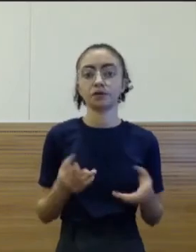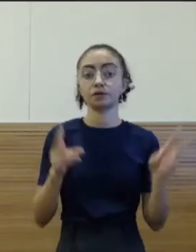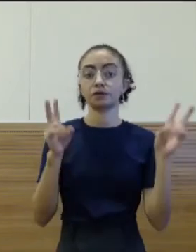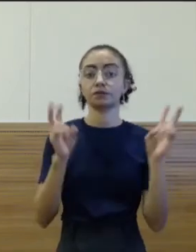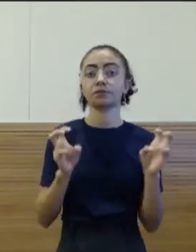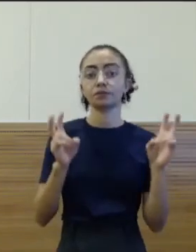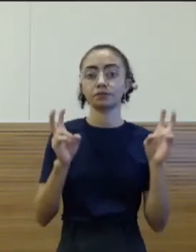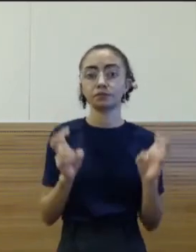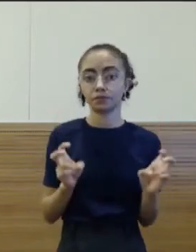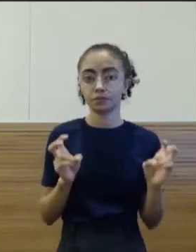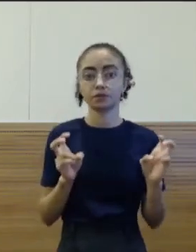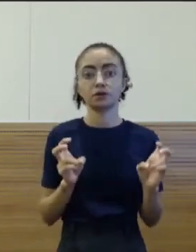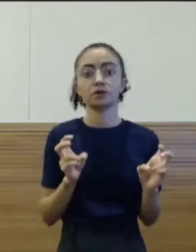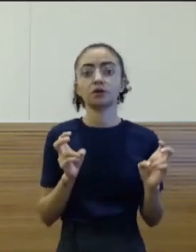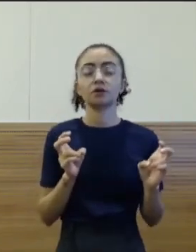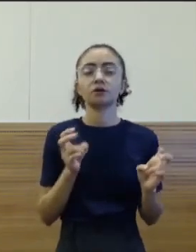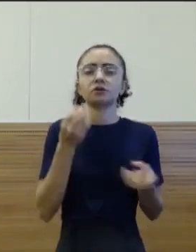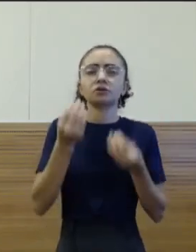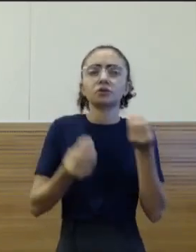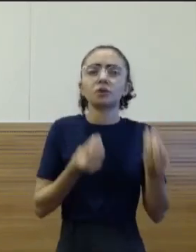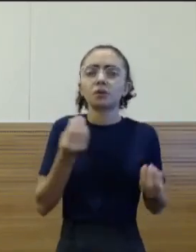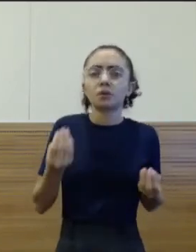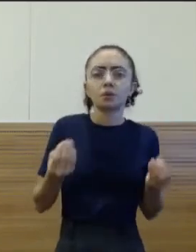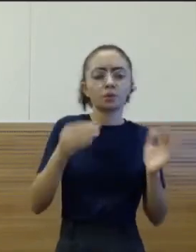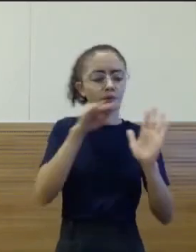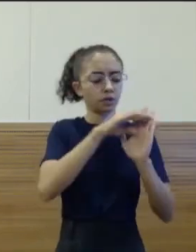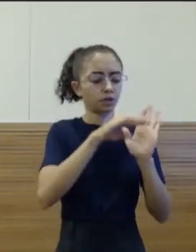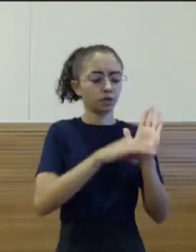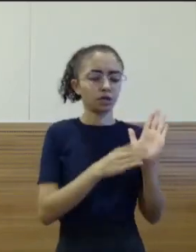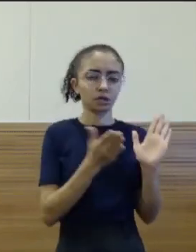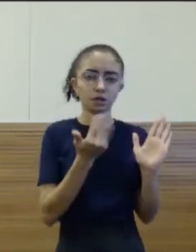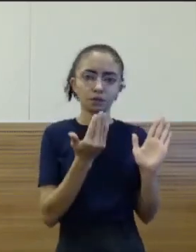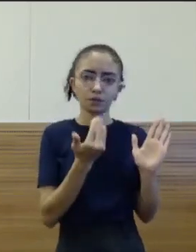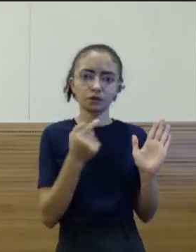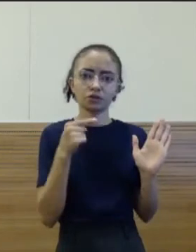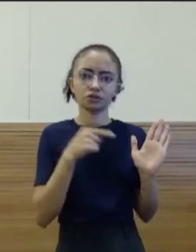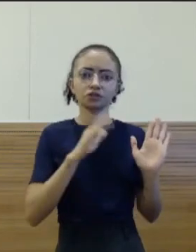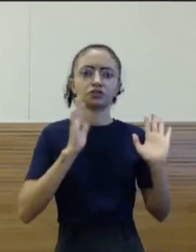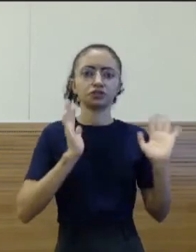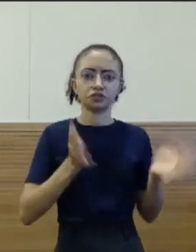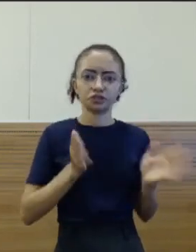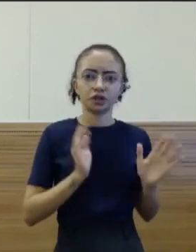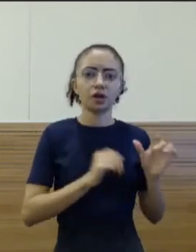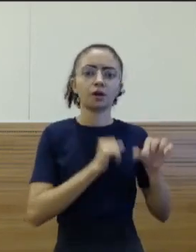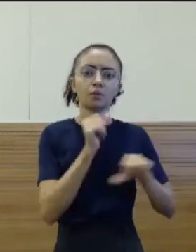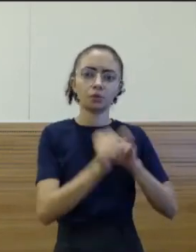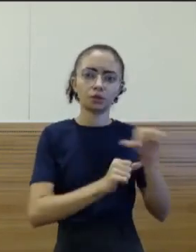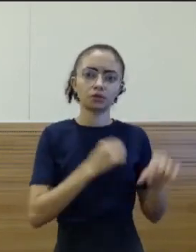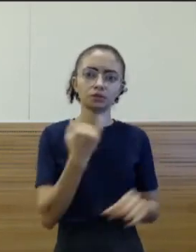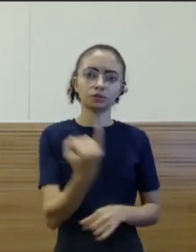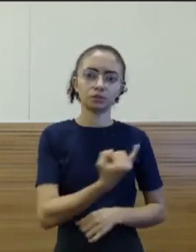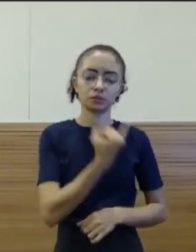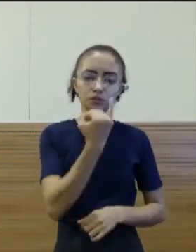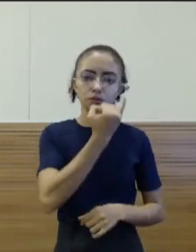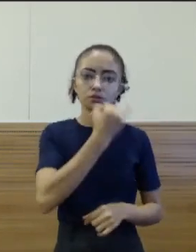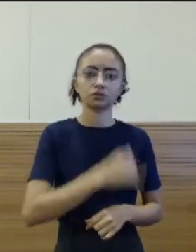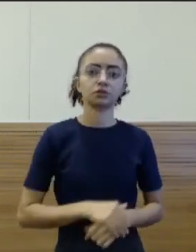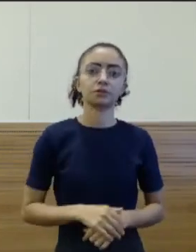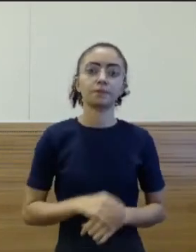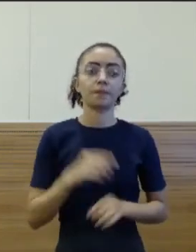is to see how the dietary guides that we've had many important innovations,